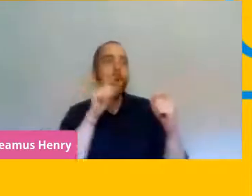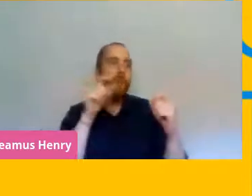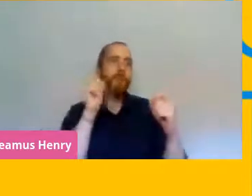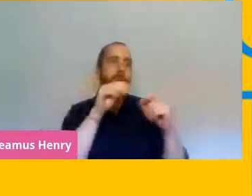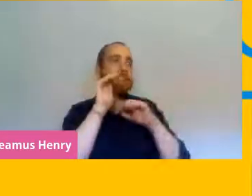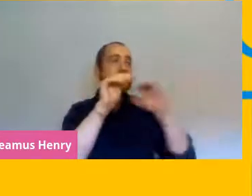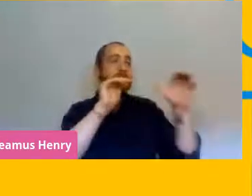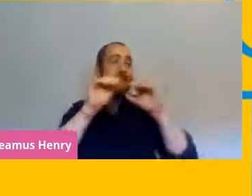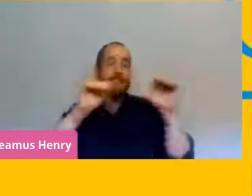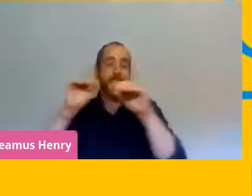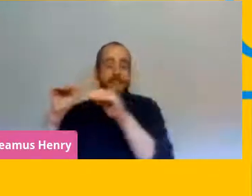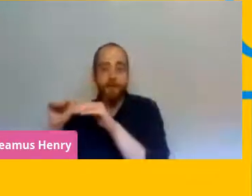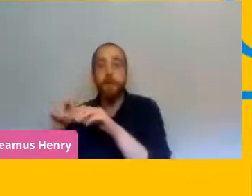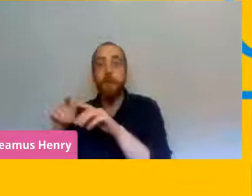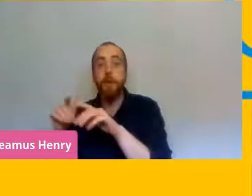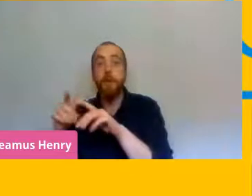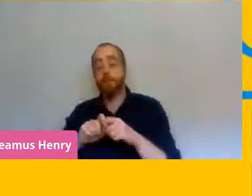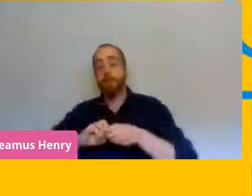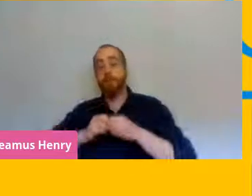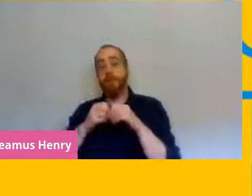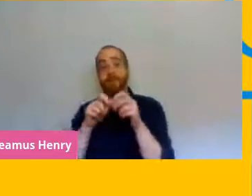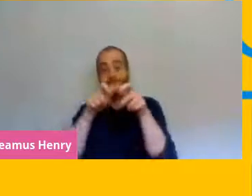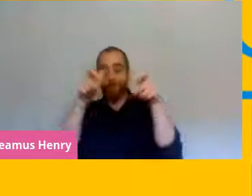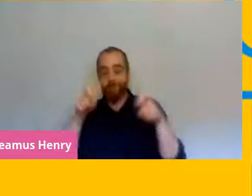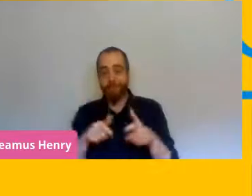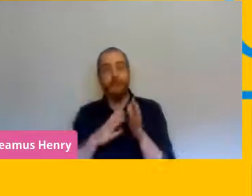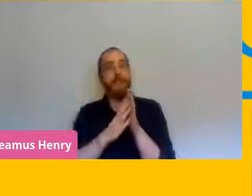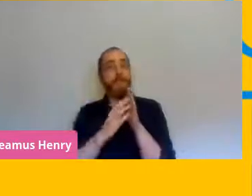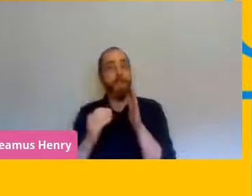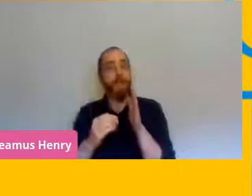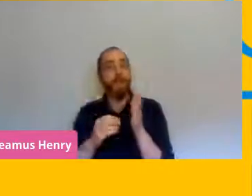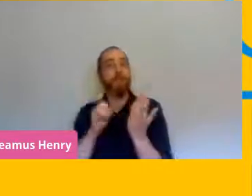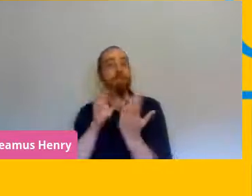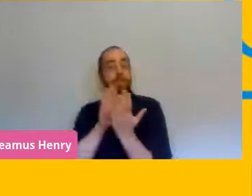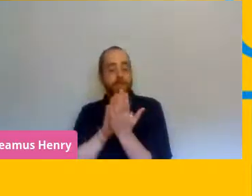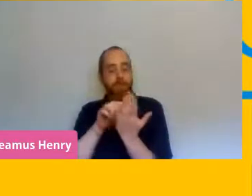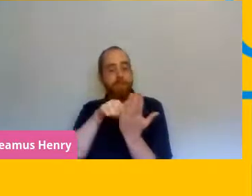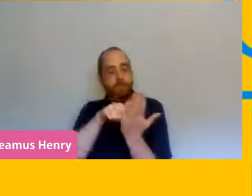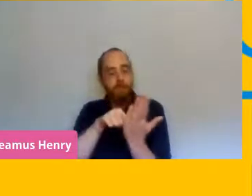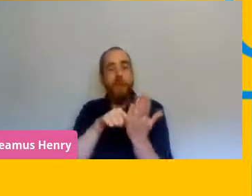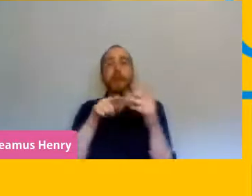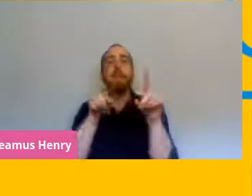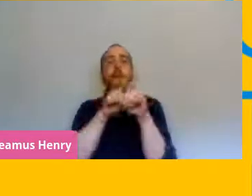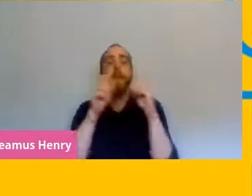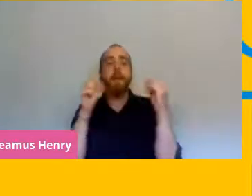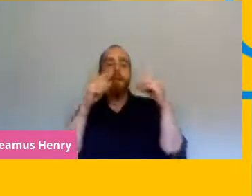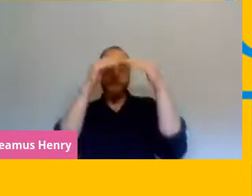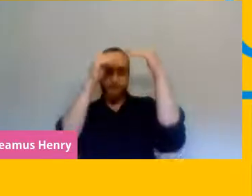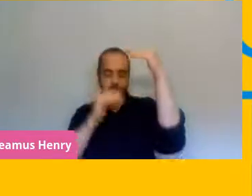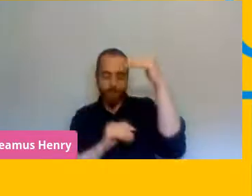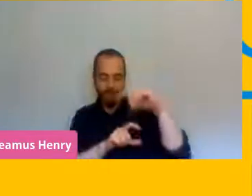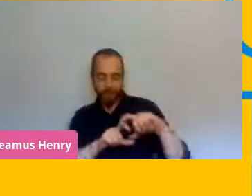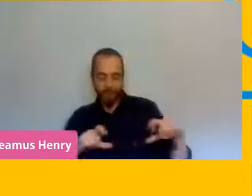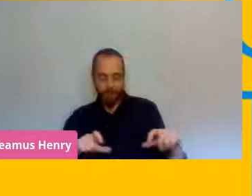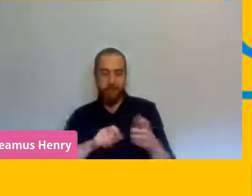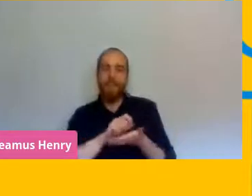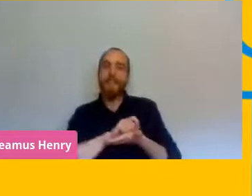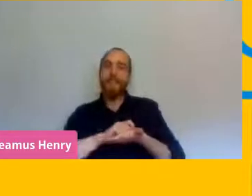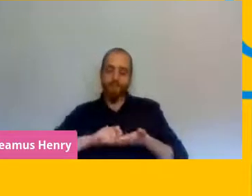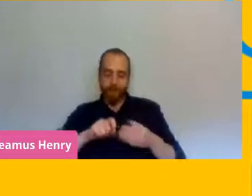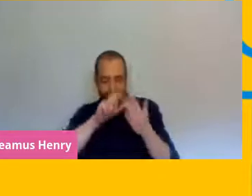also suggested templates for email signatures and have these email signatures identify some of the issues that